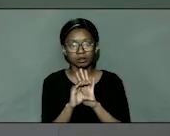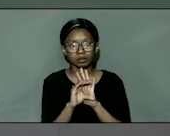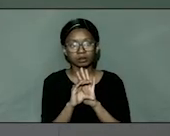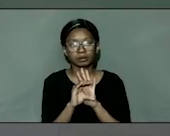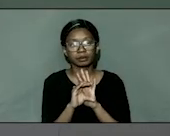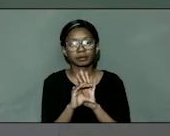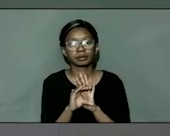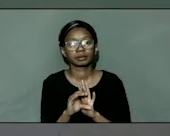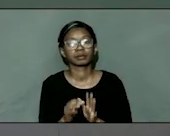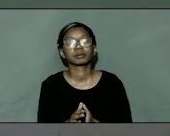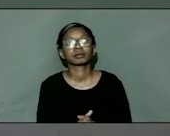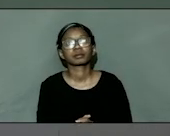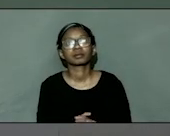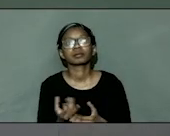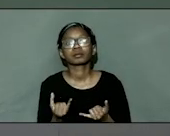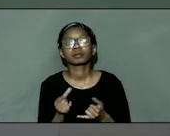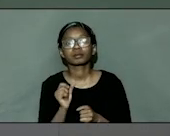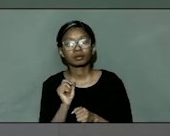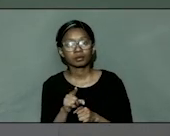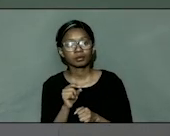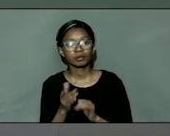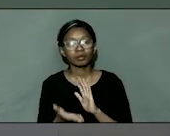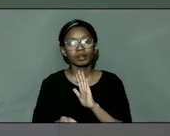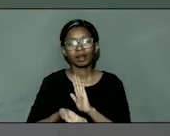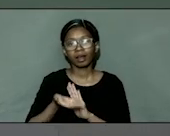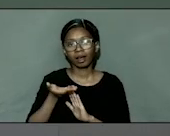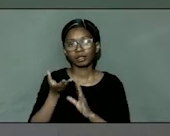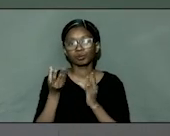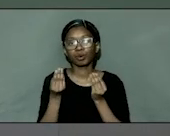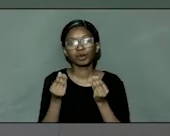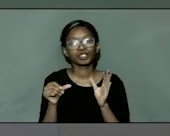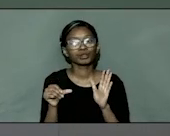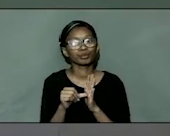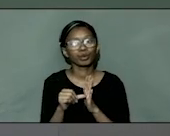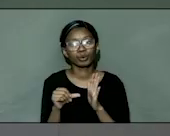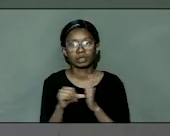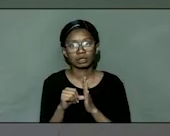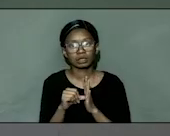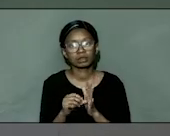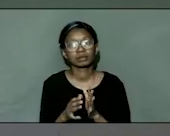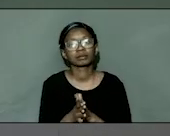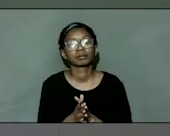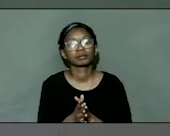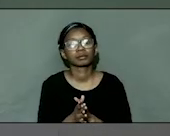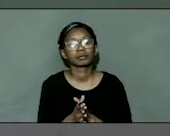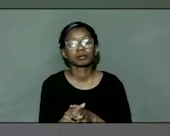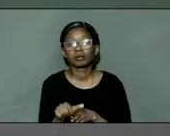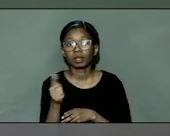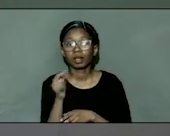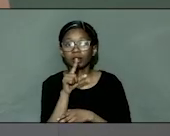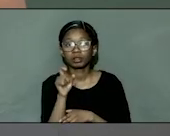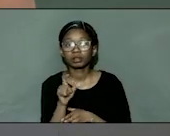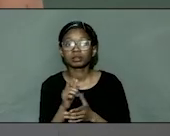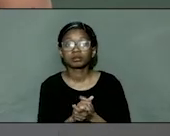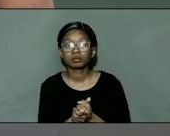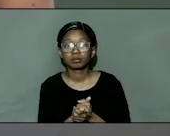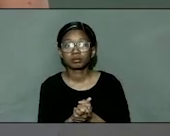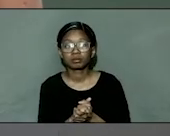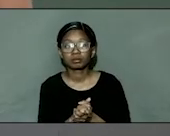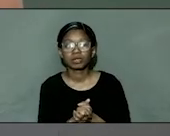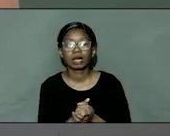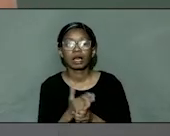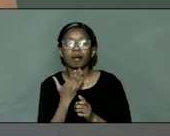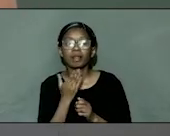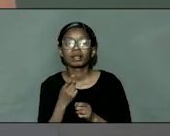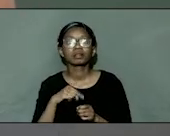characteristic. So that higher proportion is very, very, very important. Is there another question? And please, let us